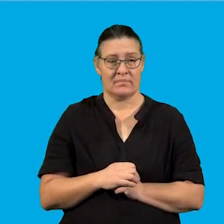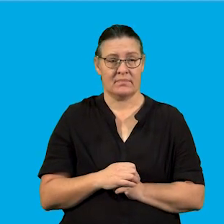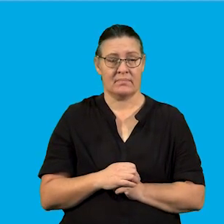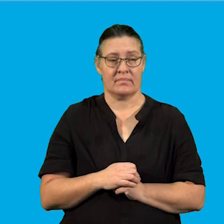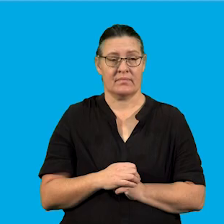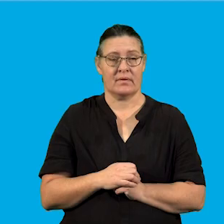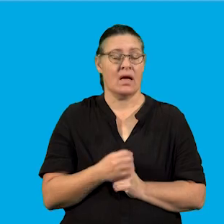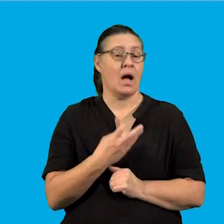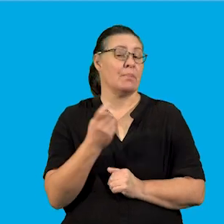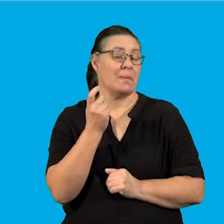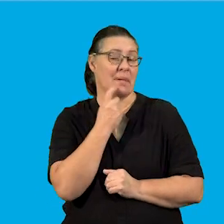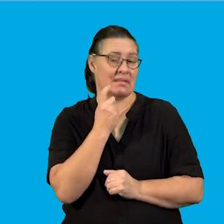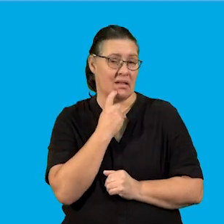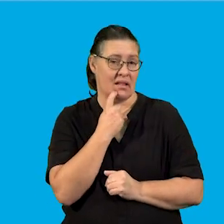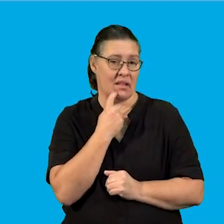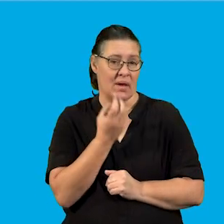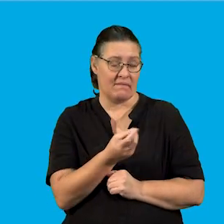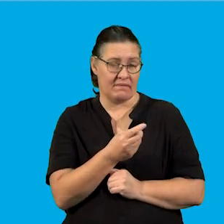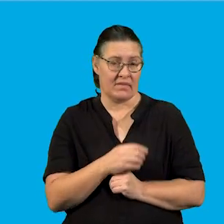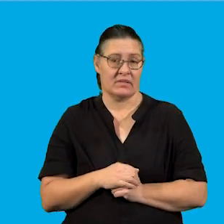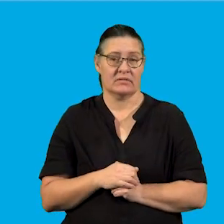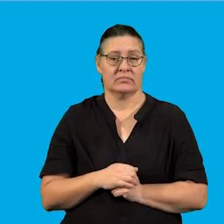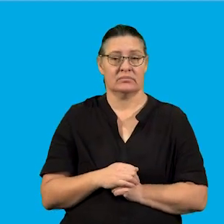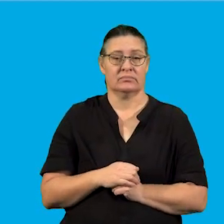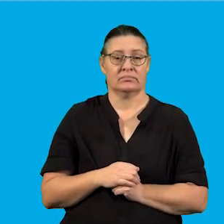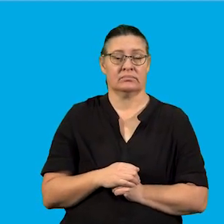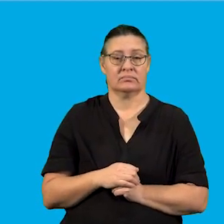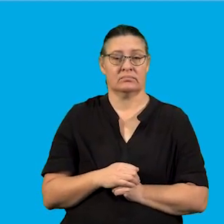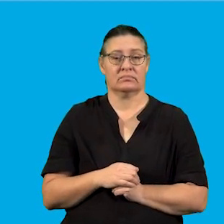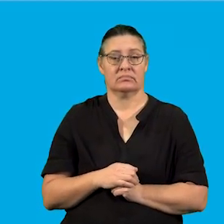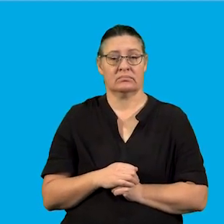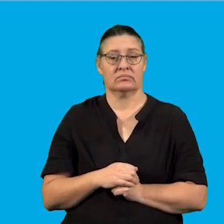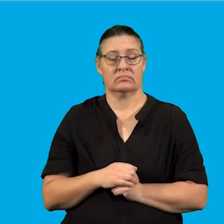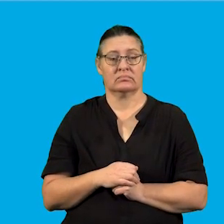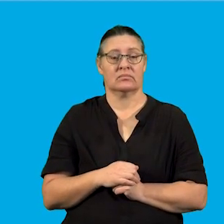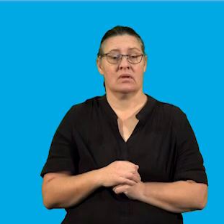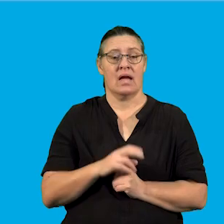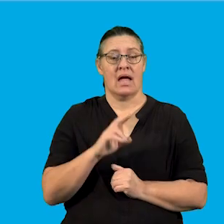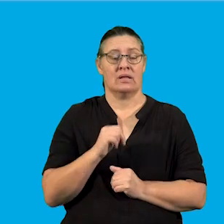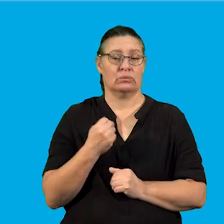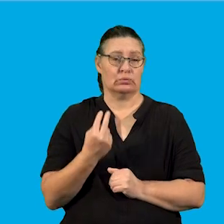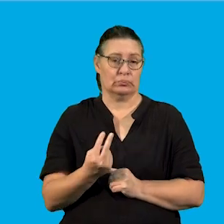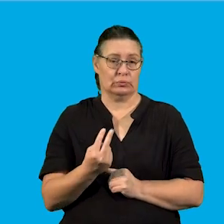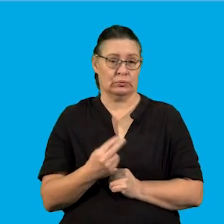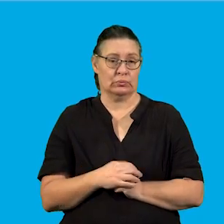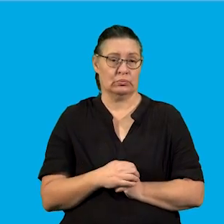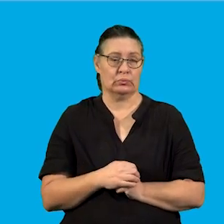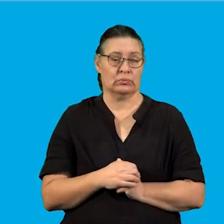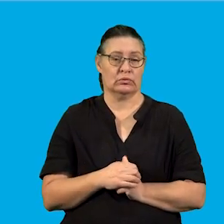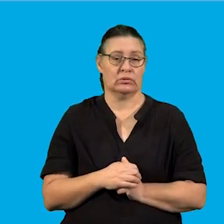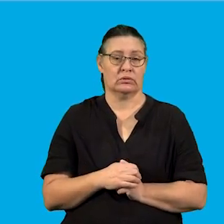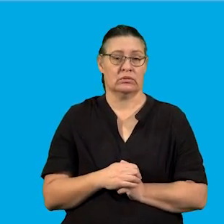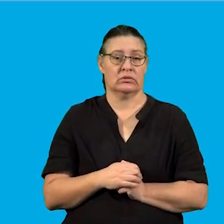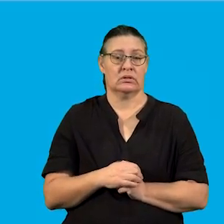0. And then how many metals do we have on this compound? So we have 2 nitrogens. Then our